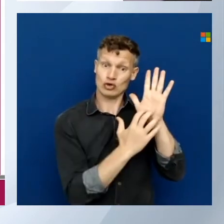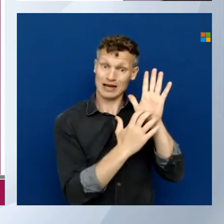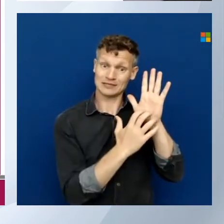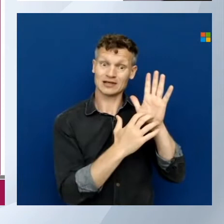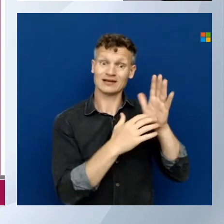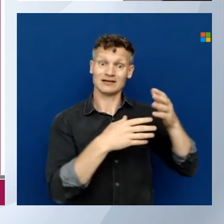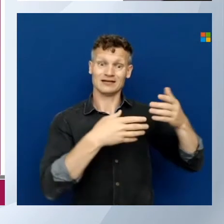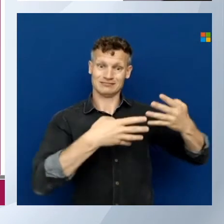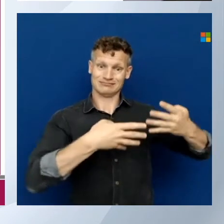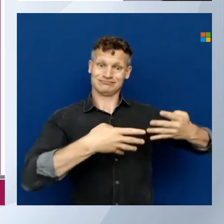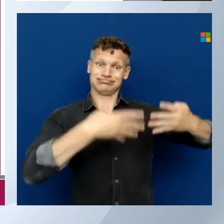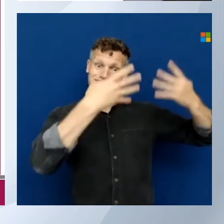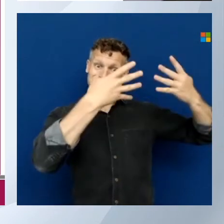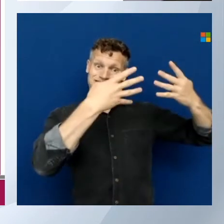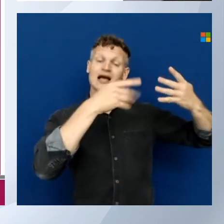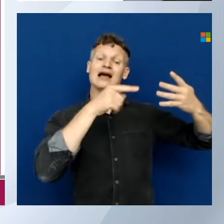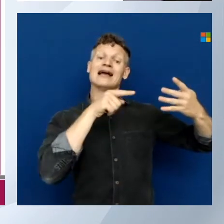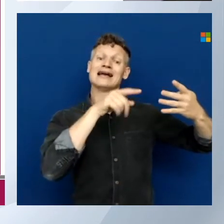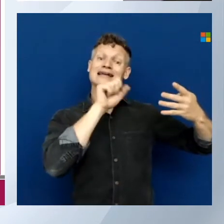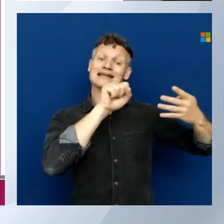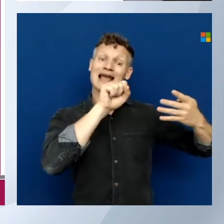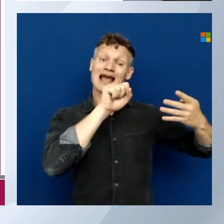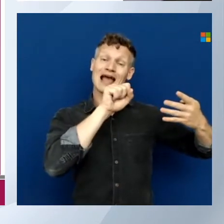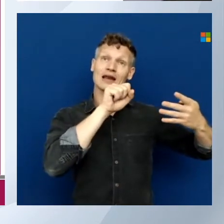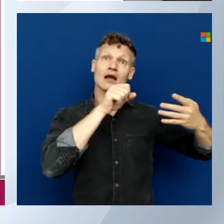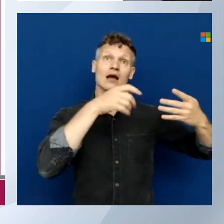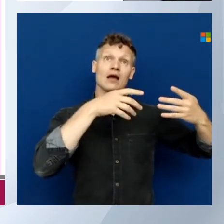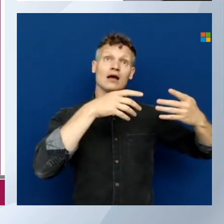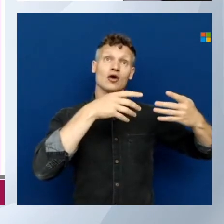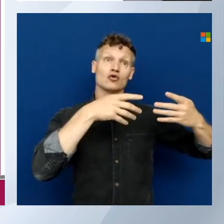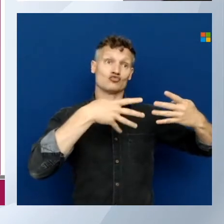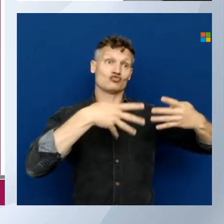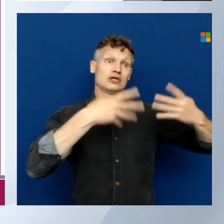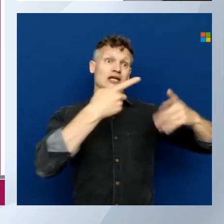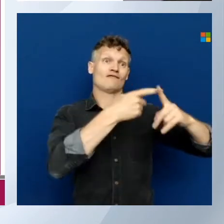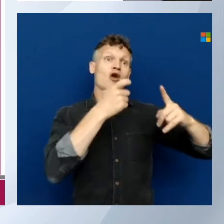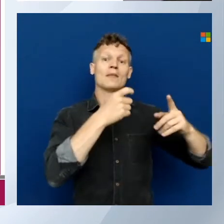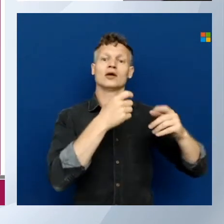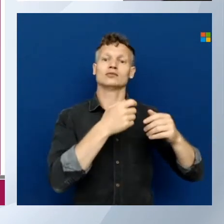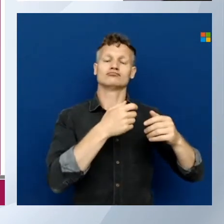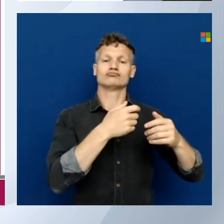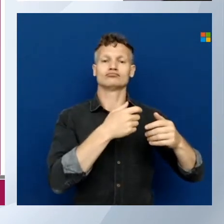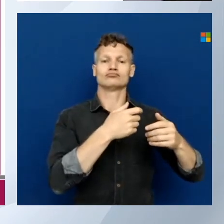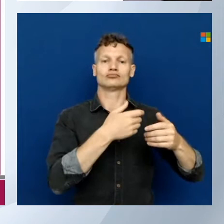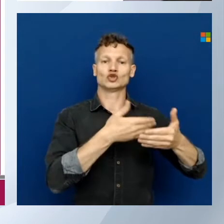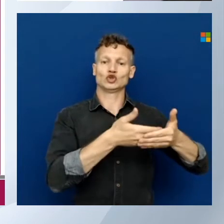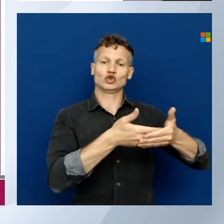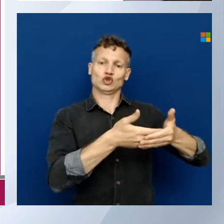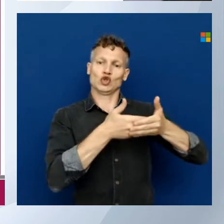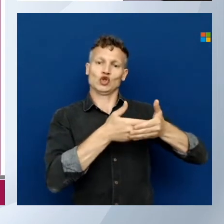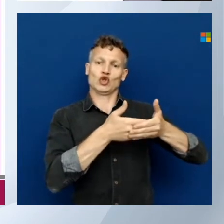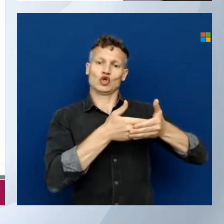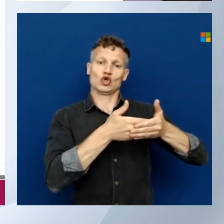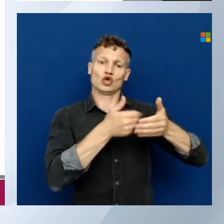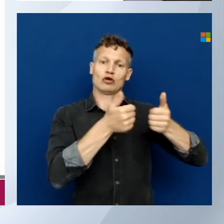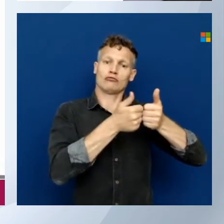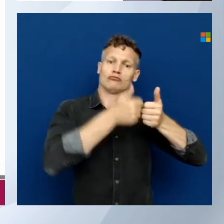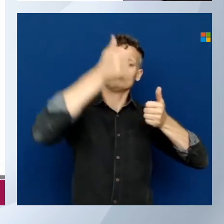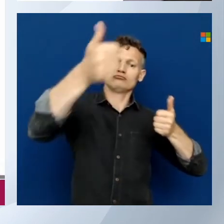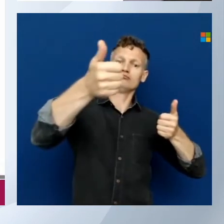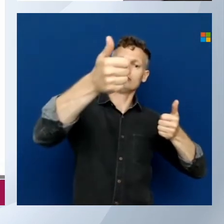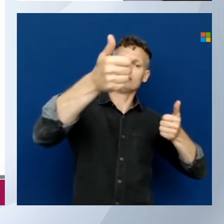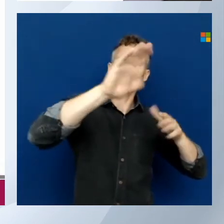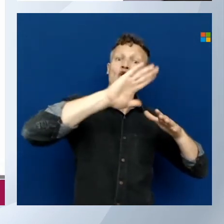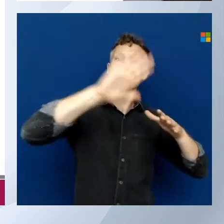from a secured vault location instead of having that in clear text within the script itself.